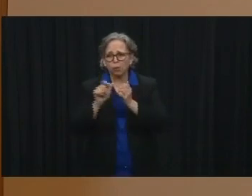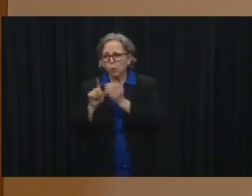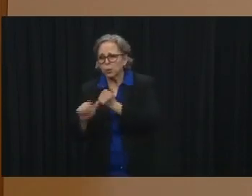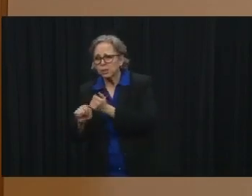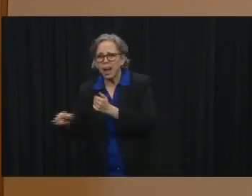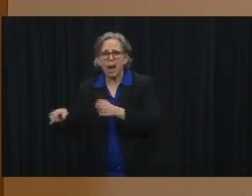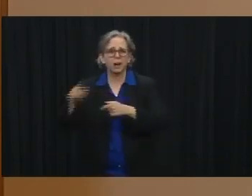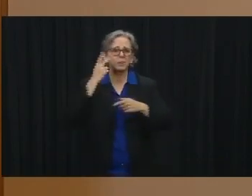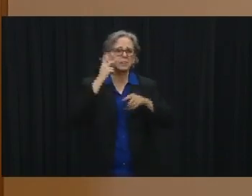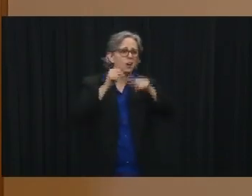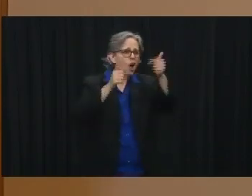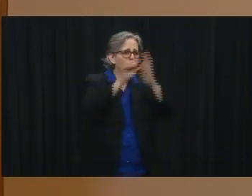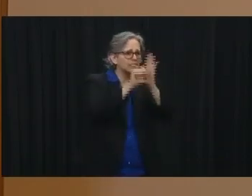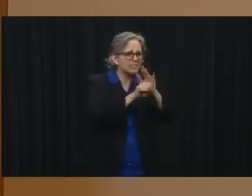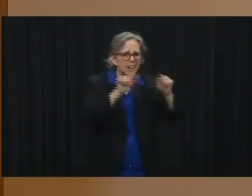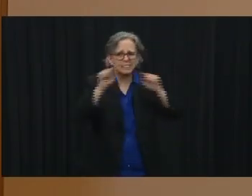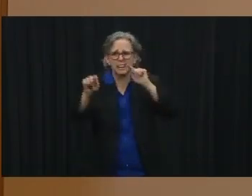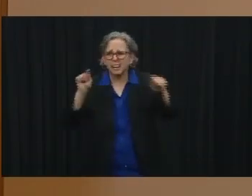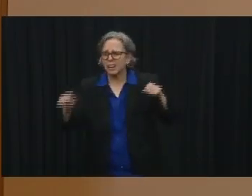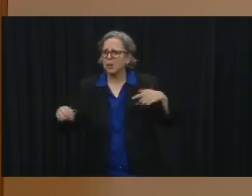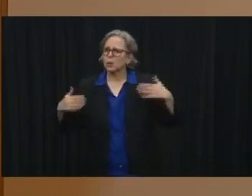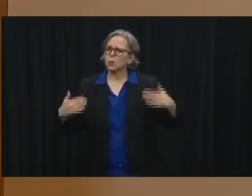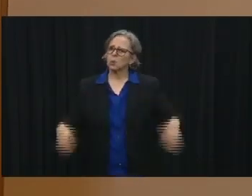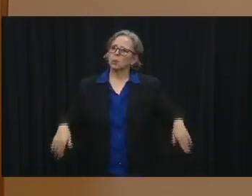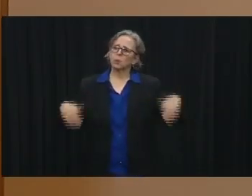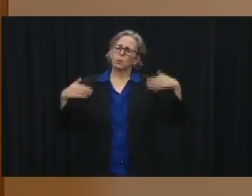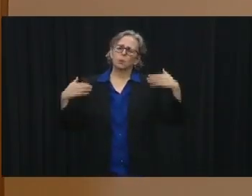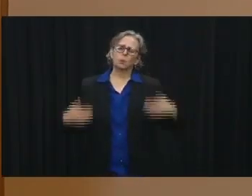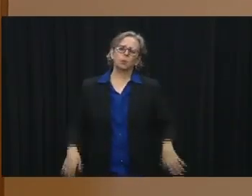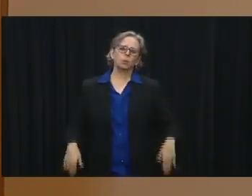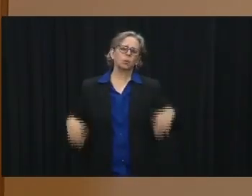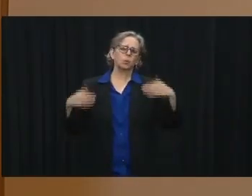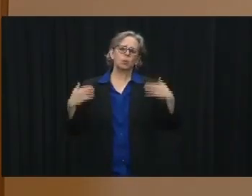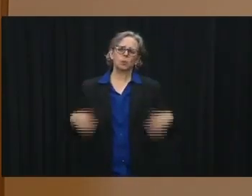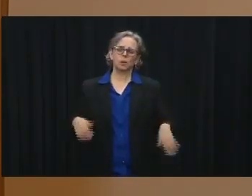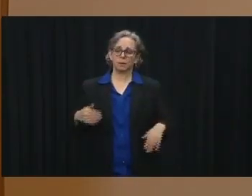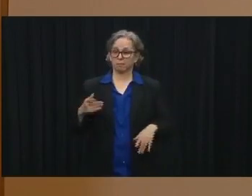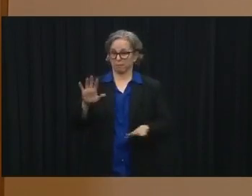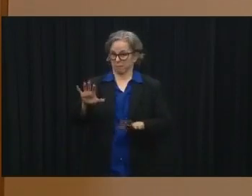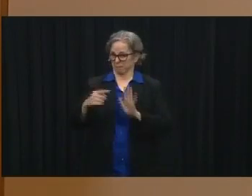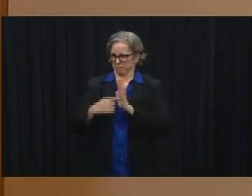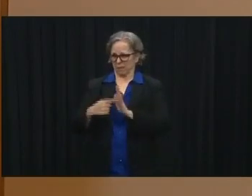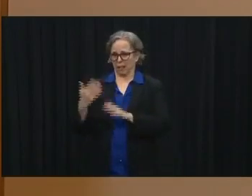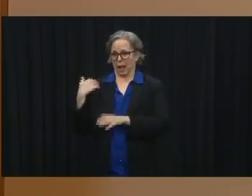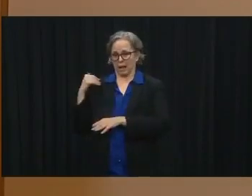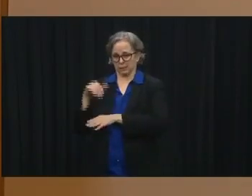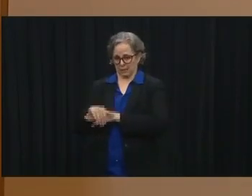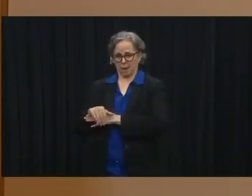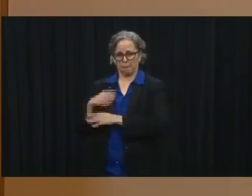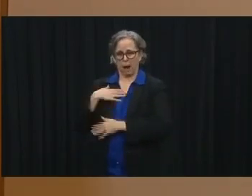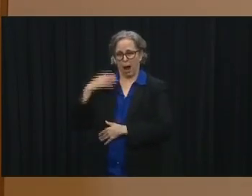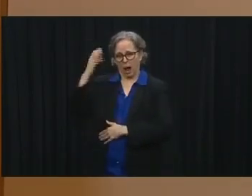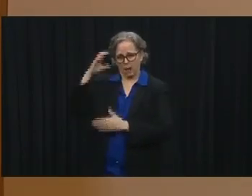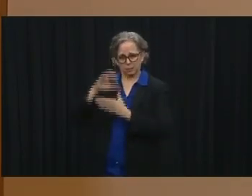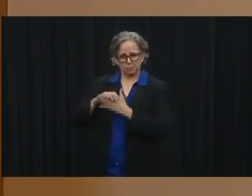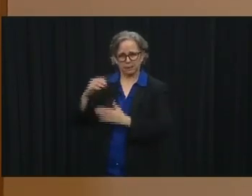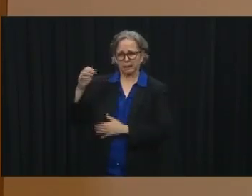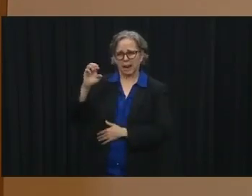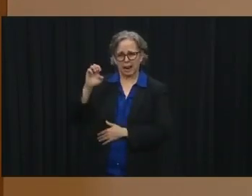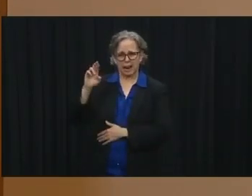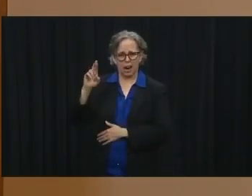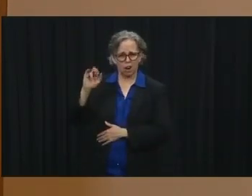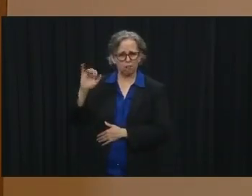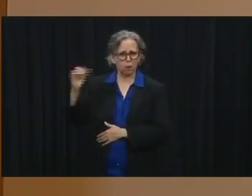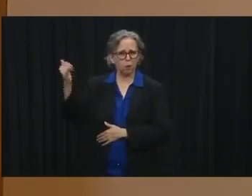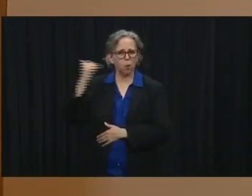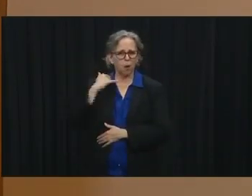doing matters. Last night I had a phone call with my husband. My husband, Eric, has been a school teacher for 35 years, most